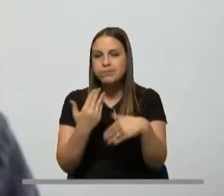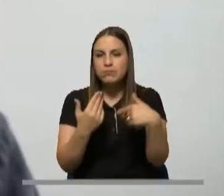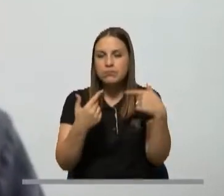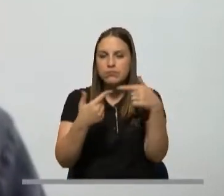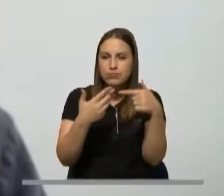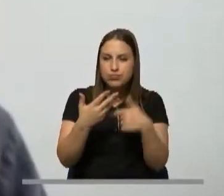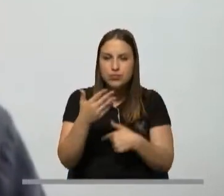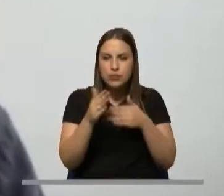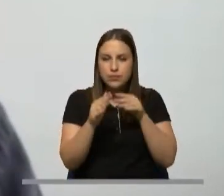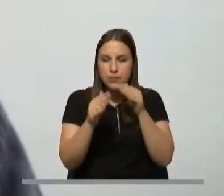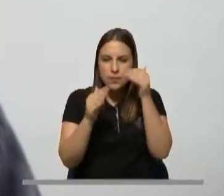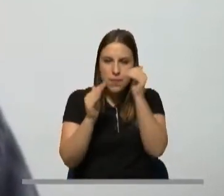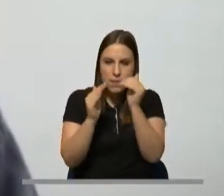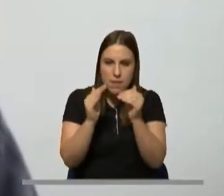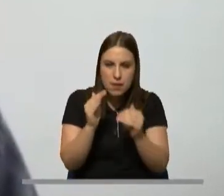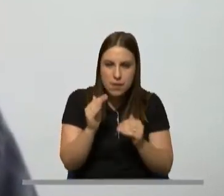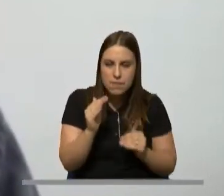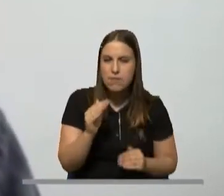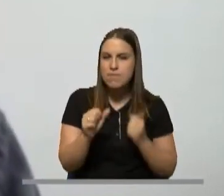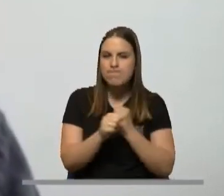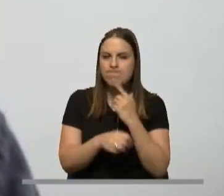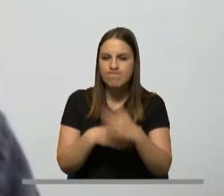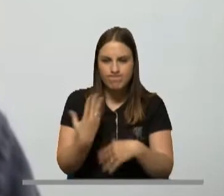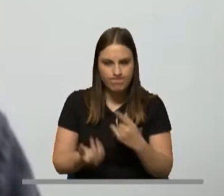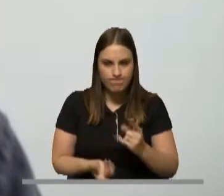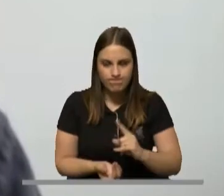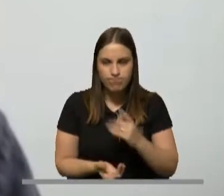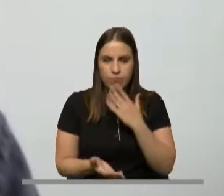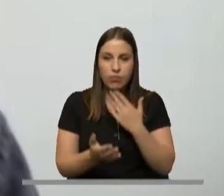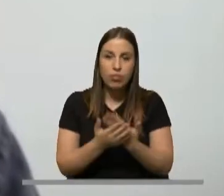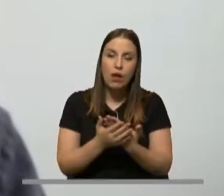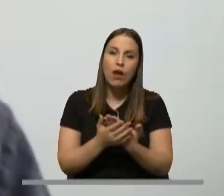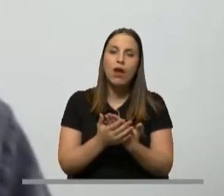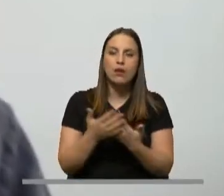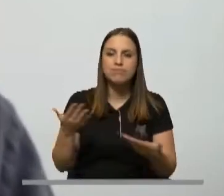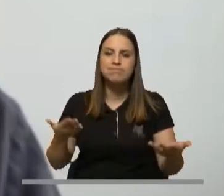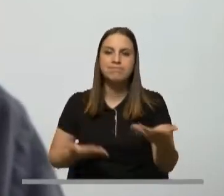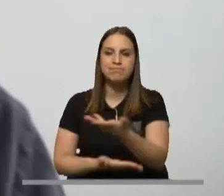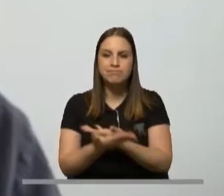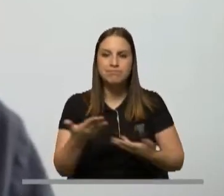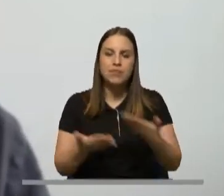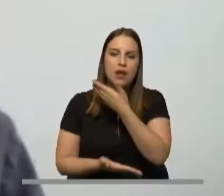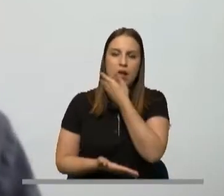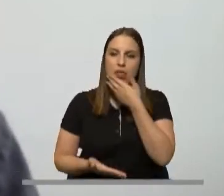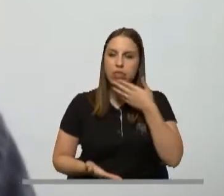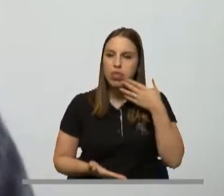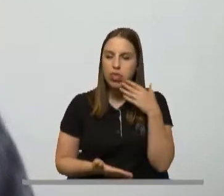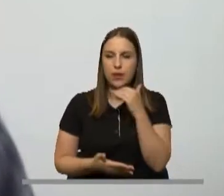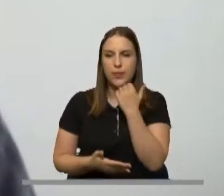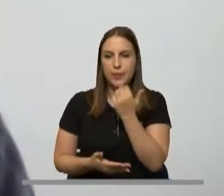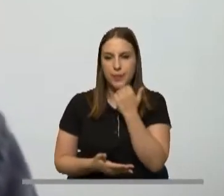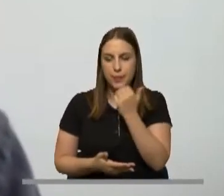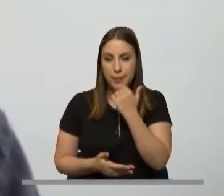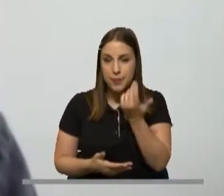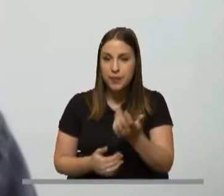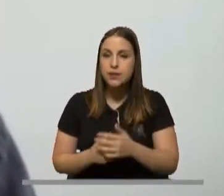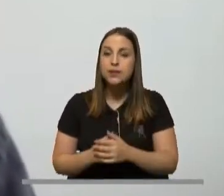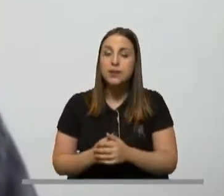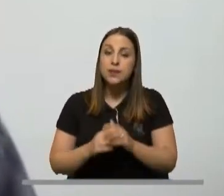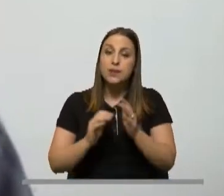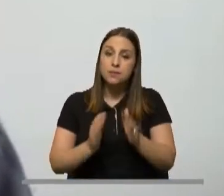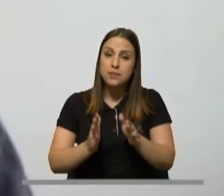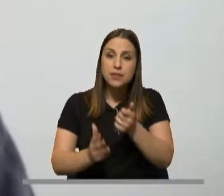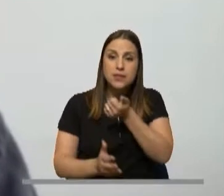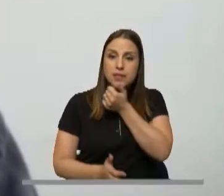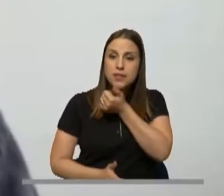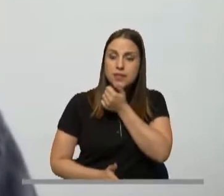deductive reasoning, that manages situations of special ambiguity, that has to decide in